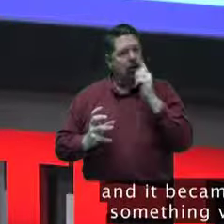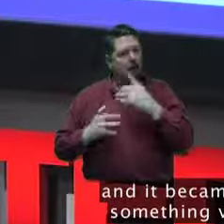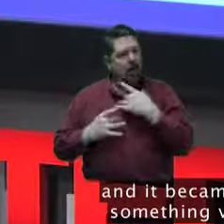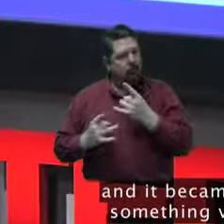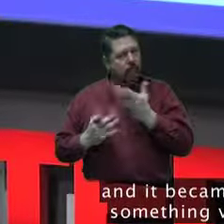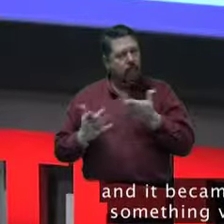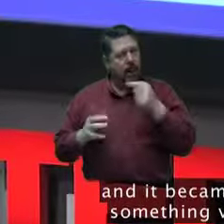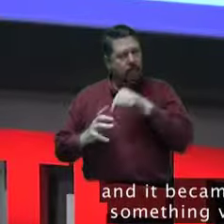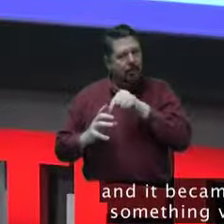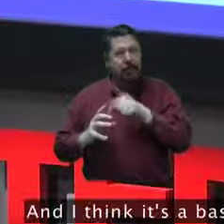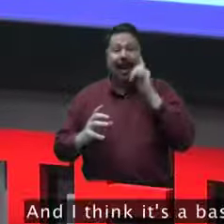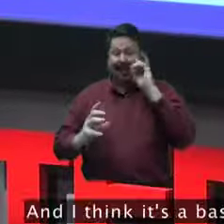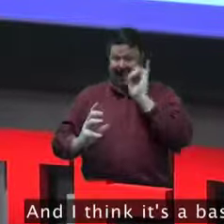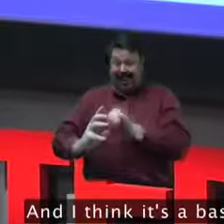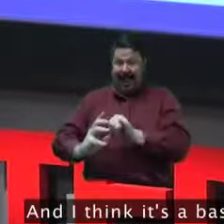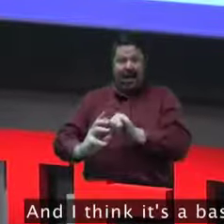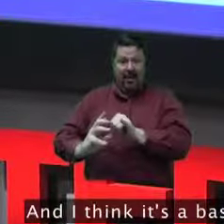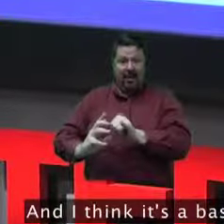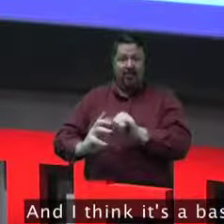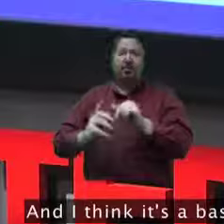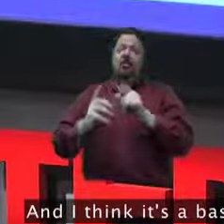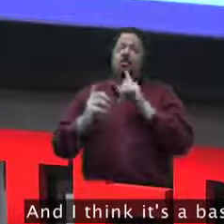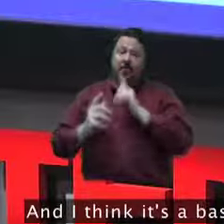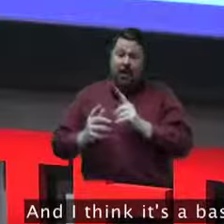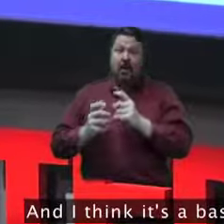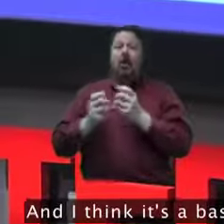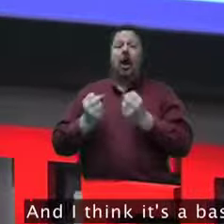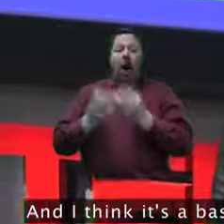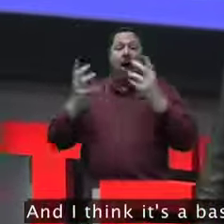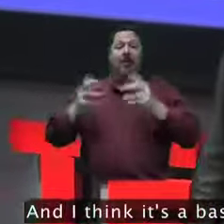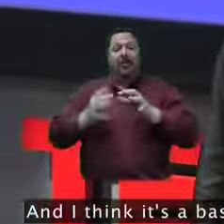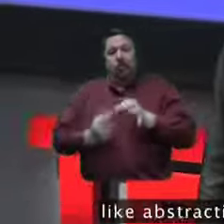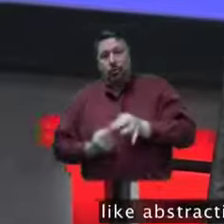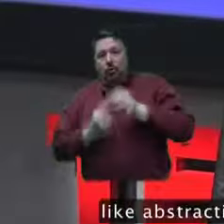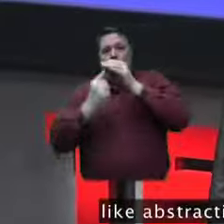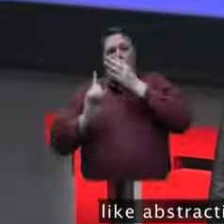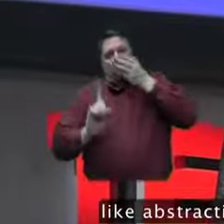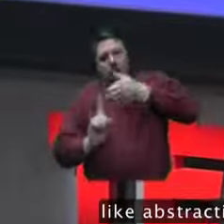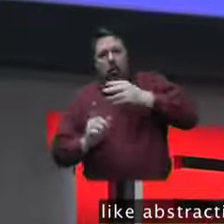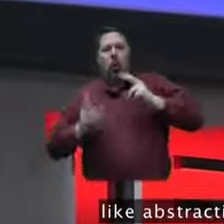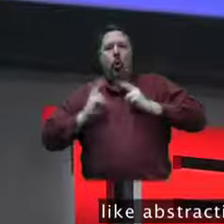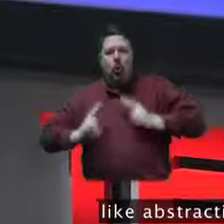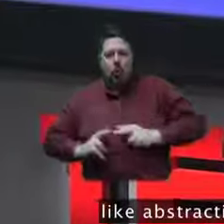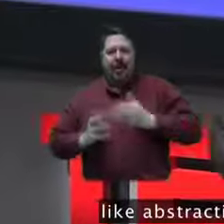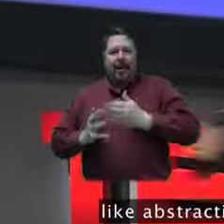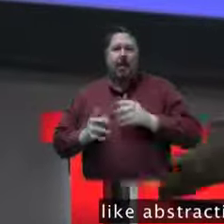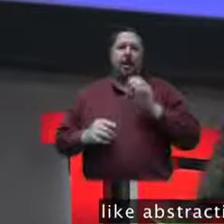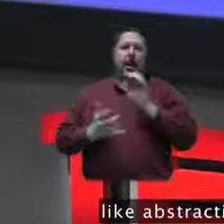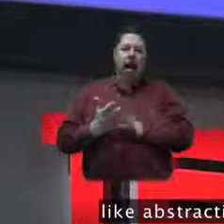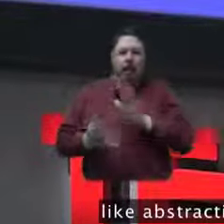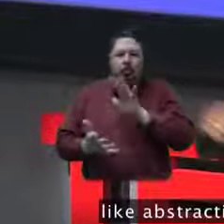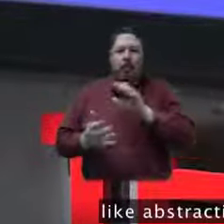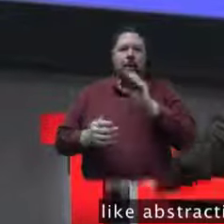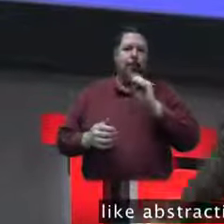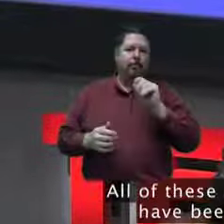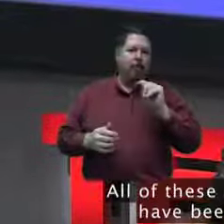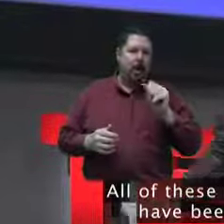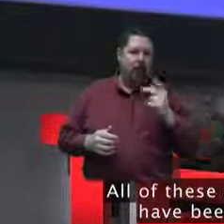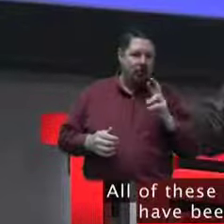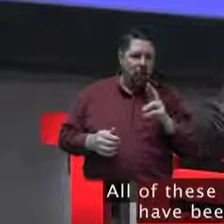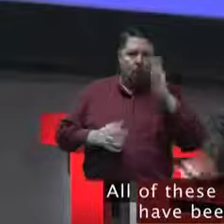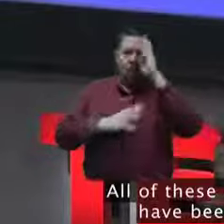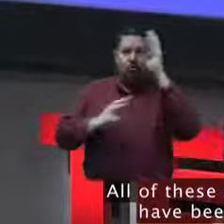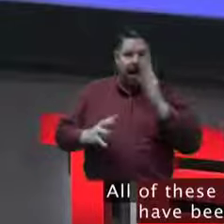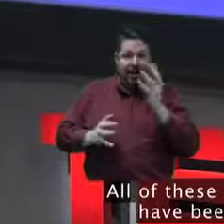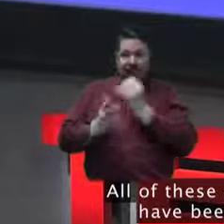and something very interesting is going on. I think it's a basis of many uniquely human abilities like abstraction, metaphor and creativity.